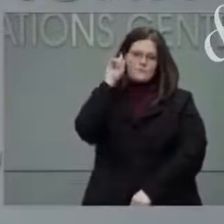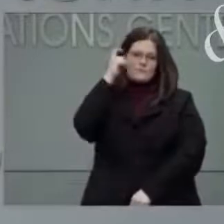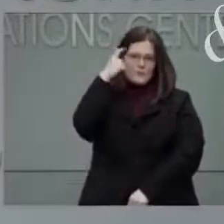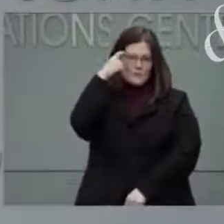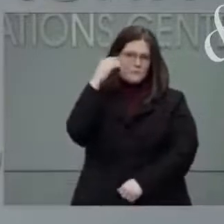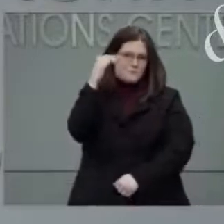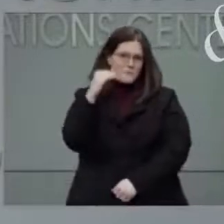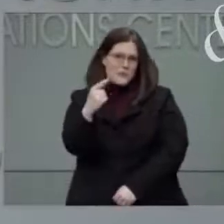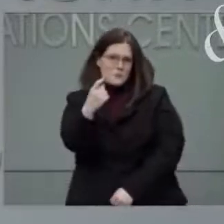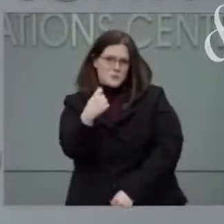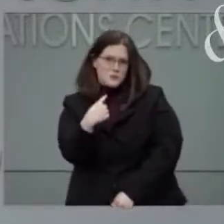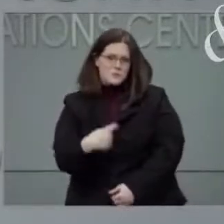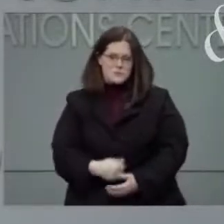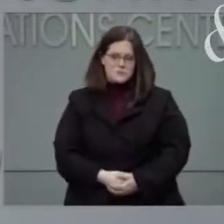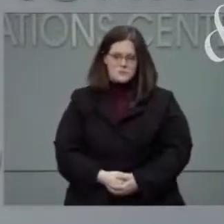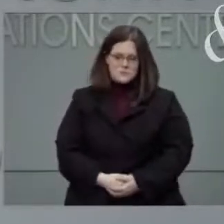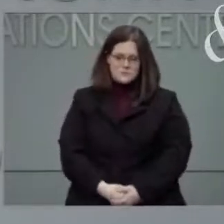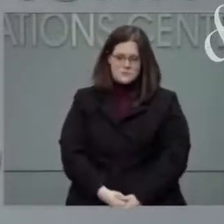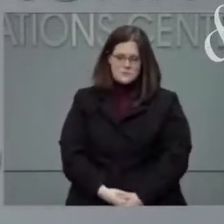Next question, please.